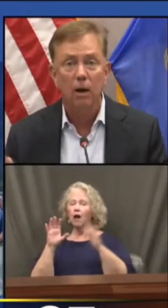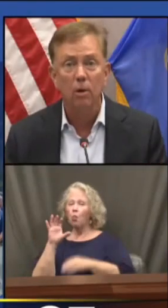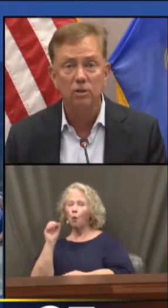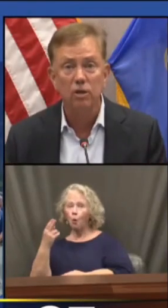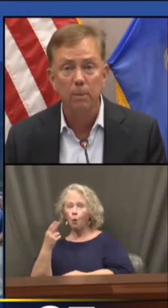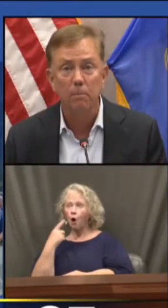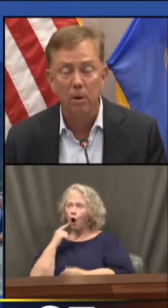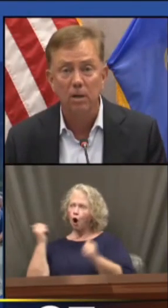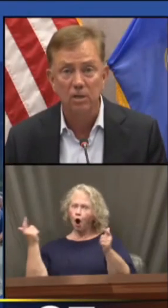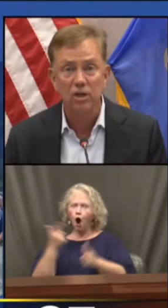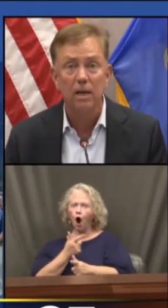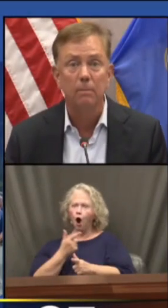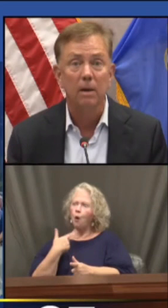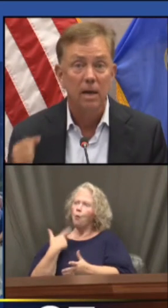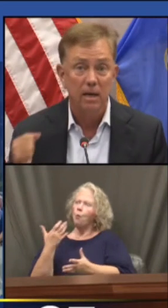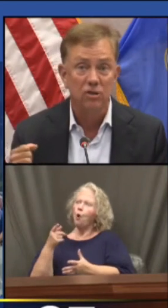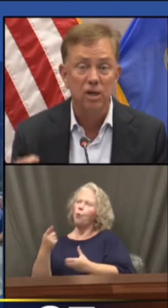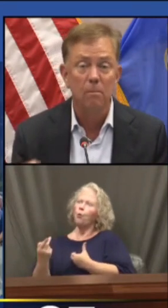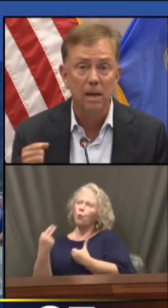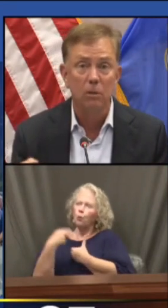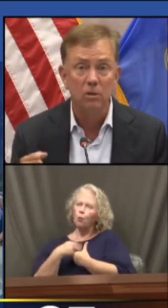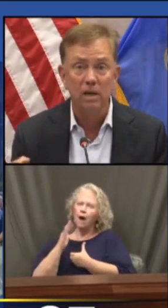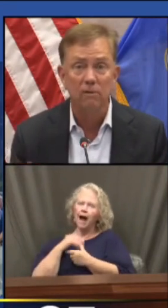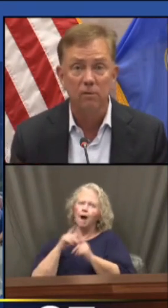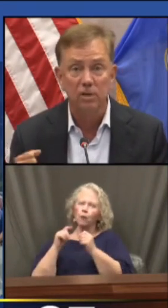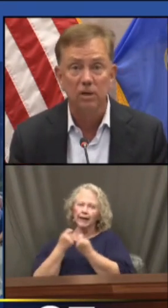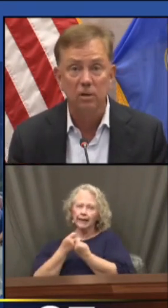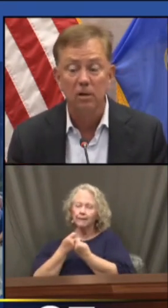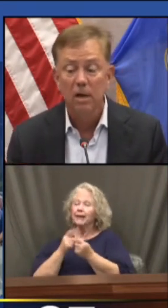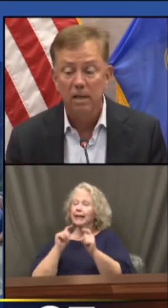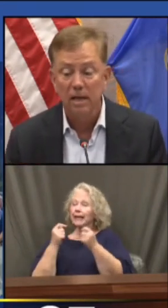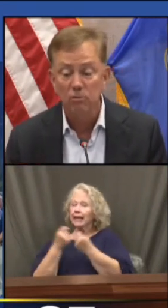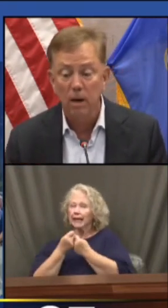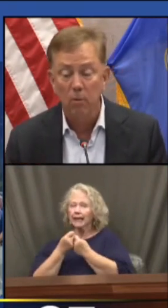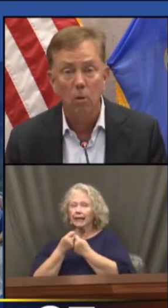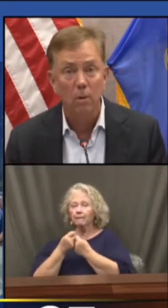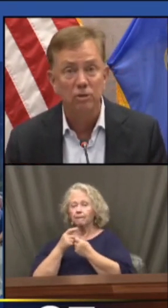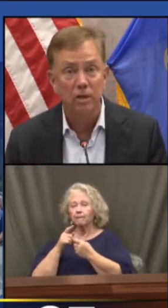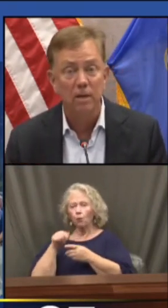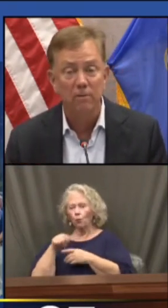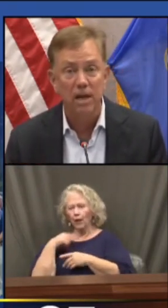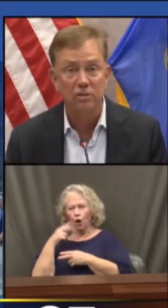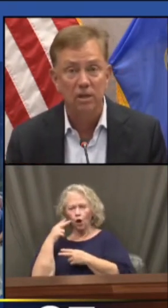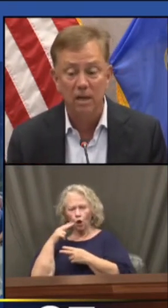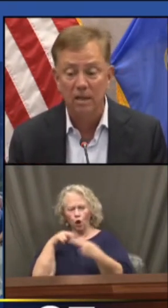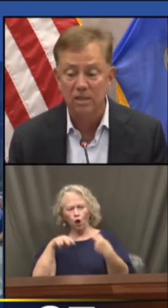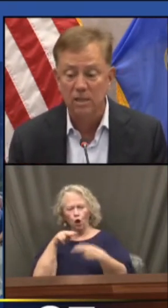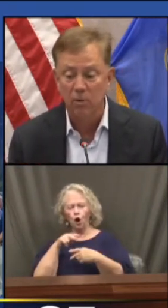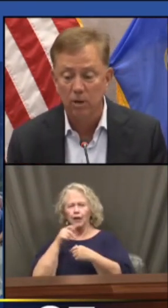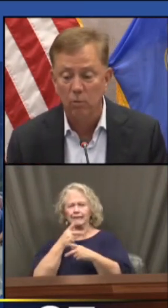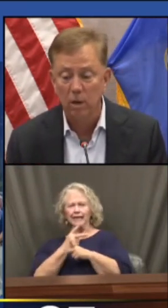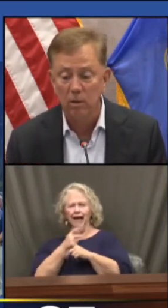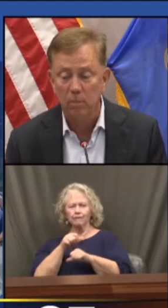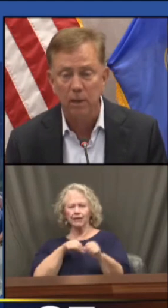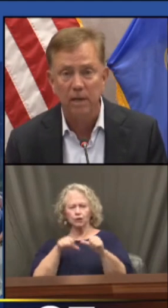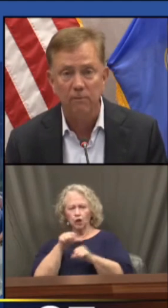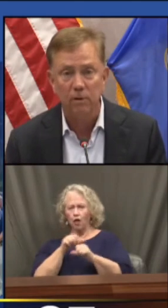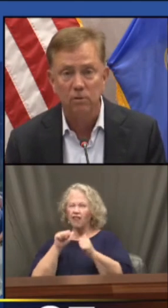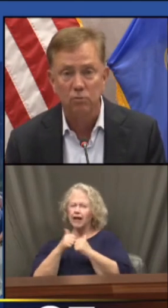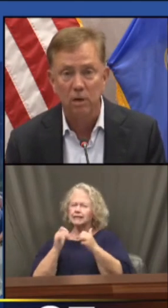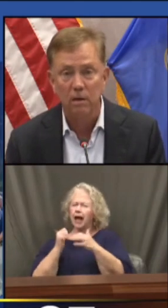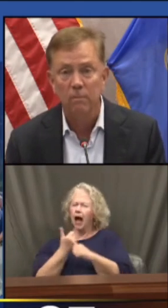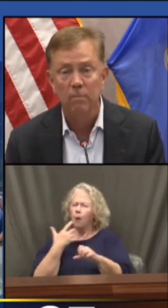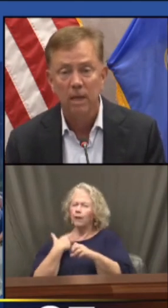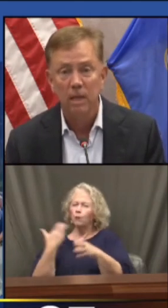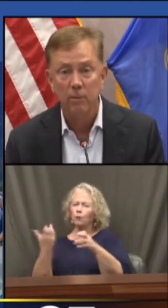saying, I want you to be part of the team. And a teammate looks out for each other, and that's why I all want you getting vaccinated. That's how we're going to win on the playing